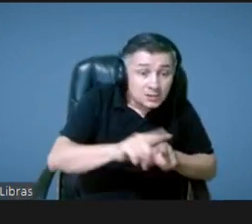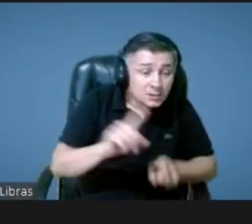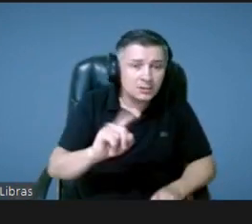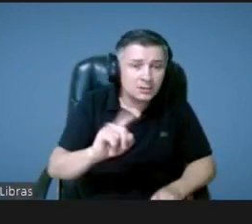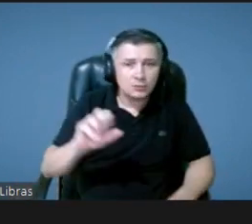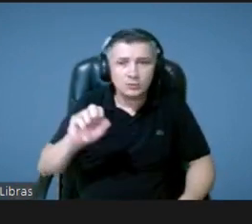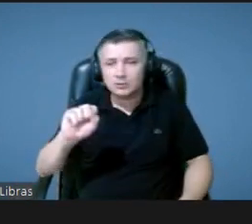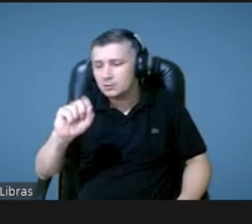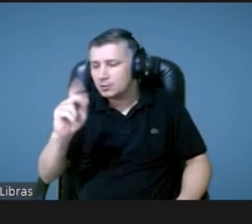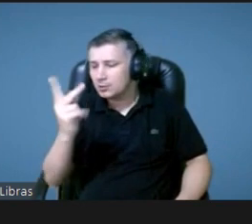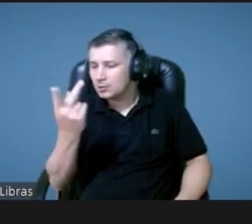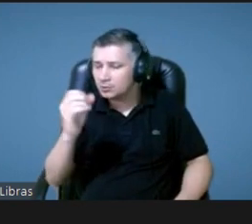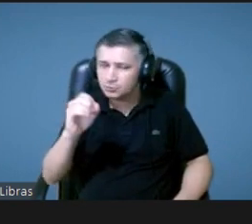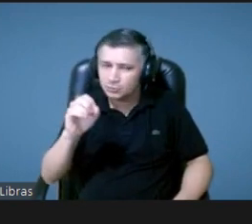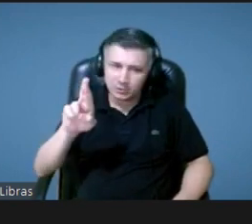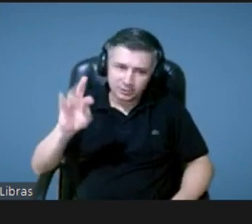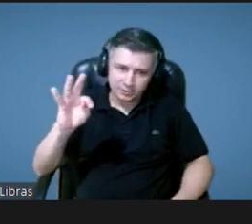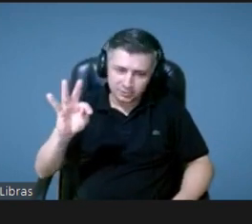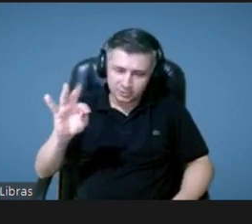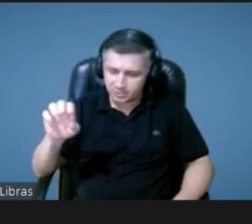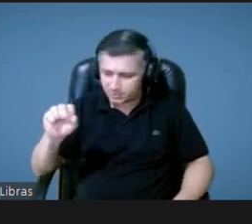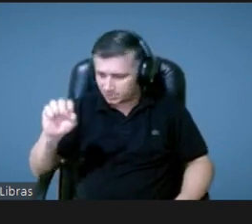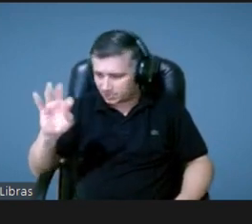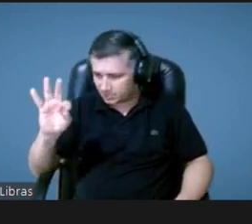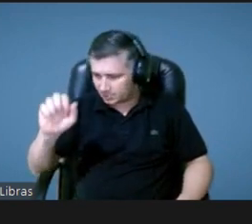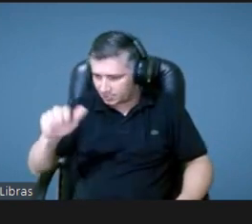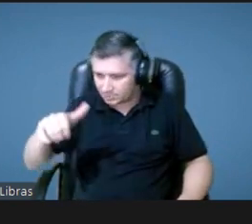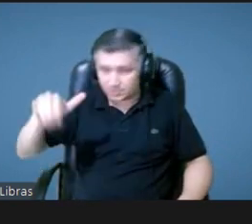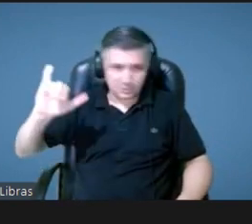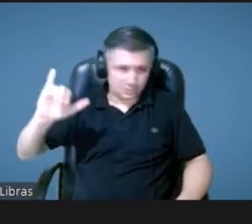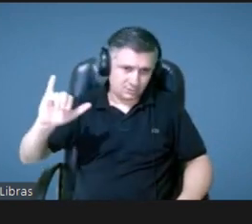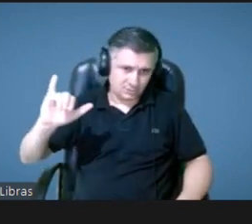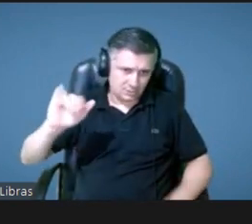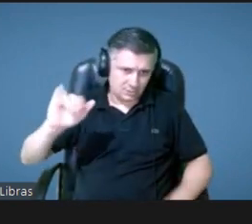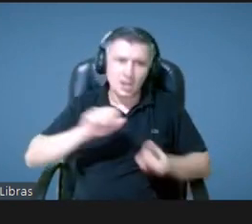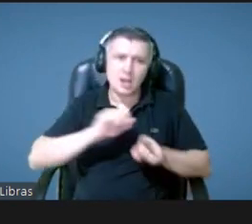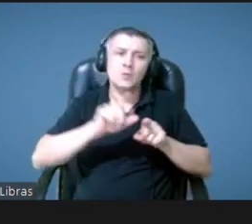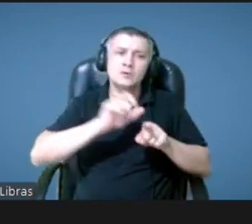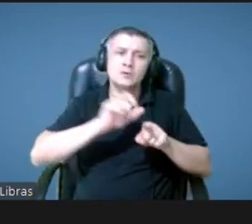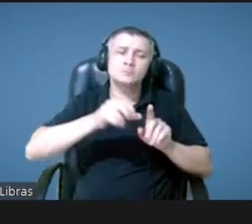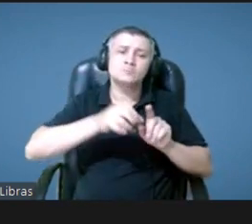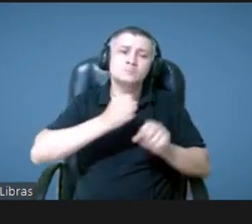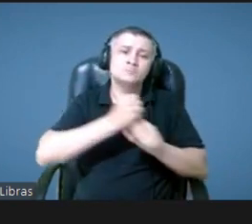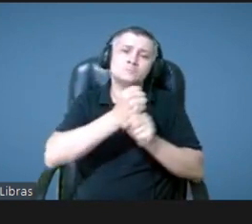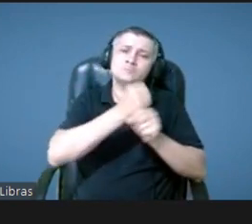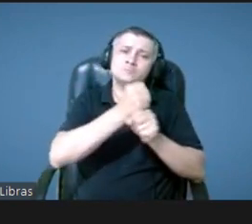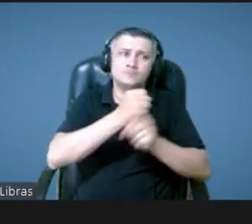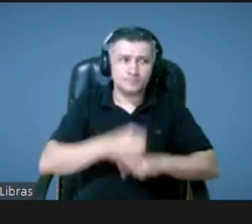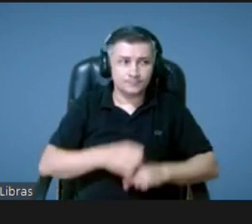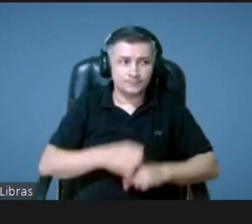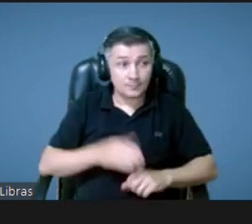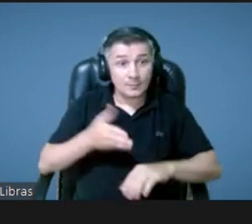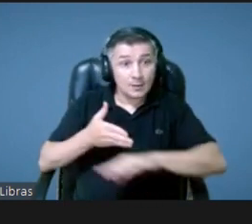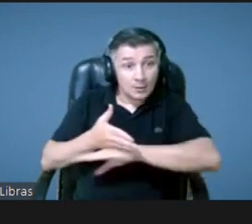then we are asked about the rental, and it's long-term rental, not short stay.